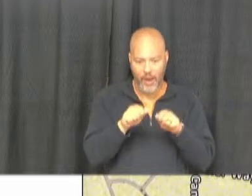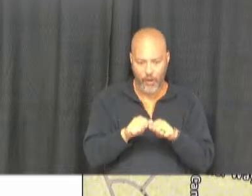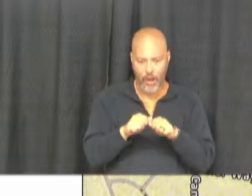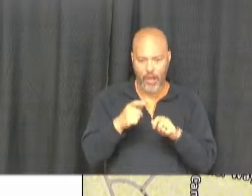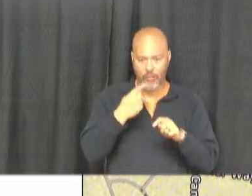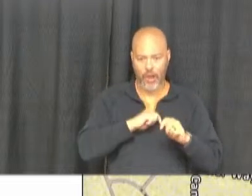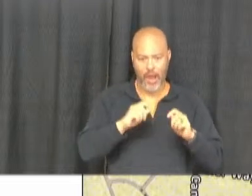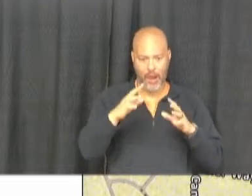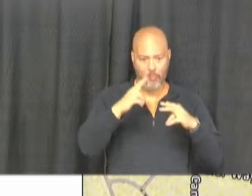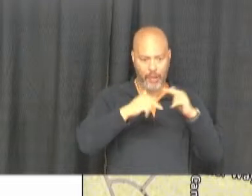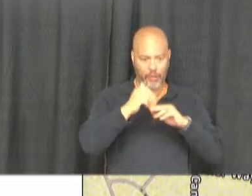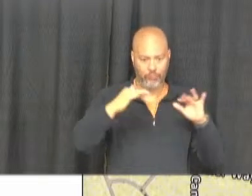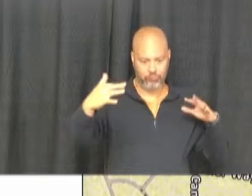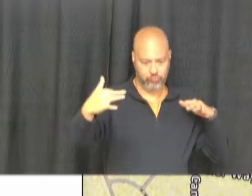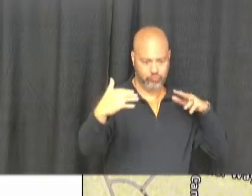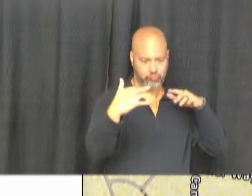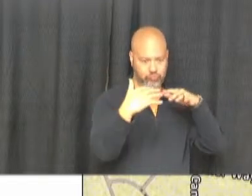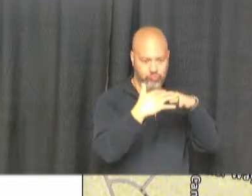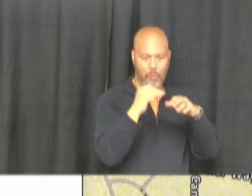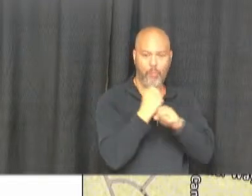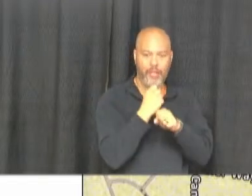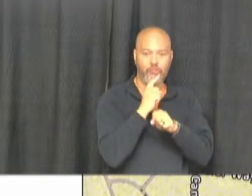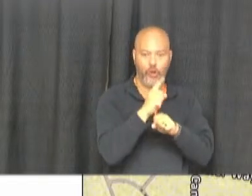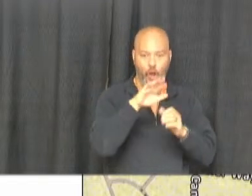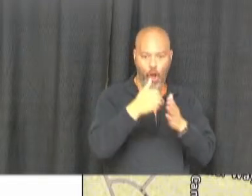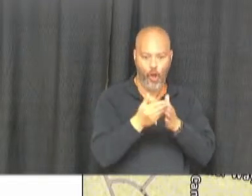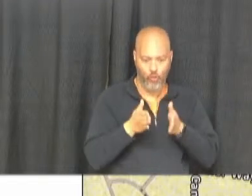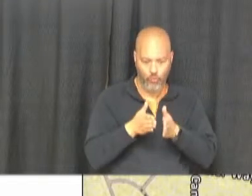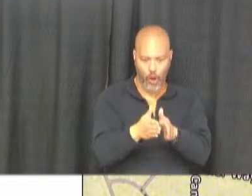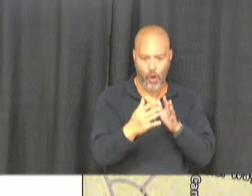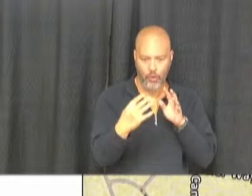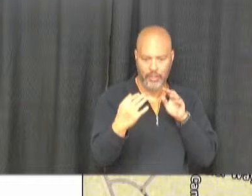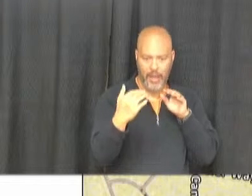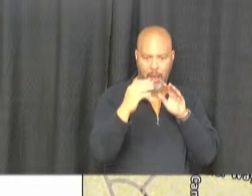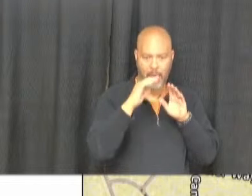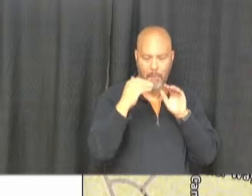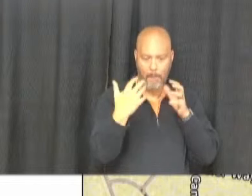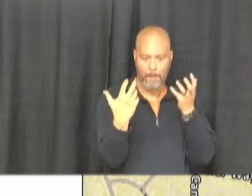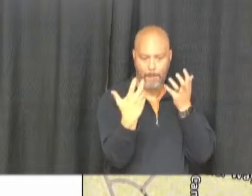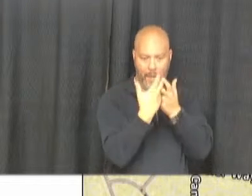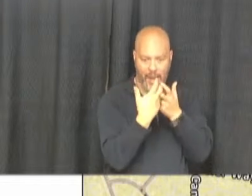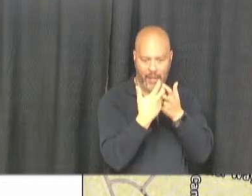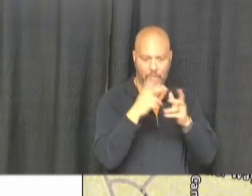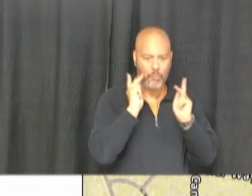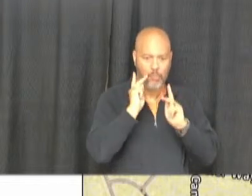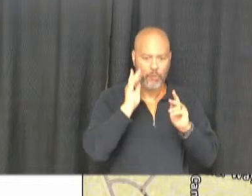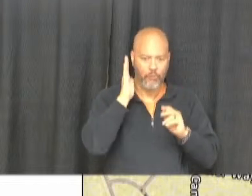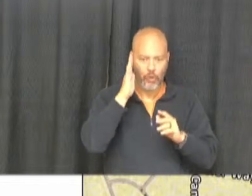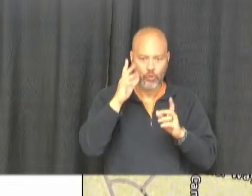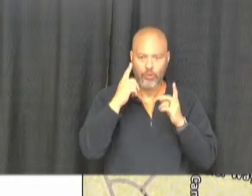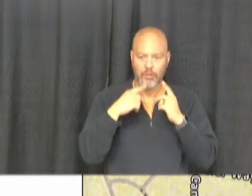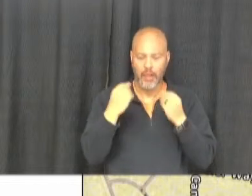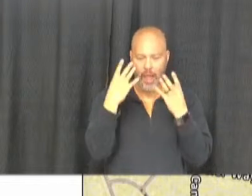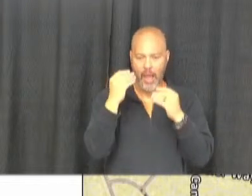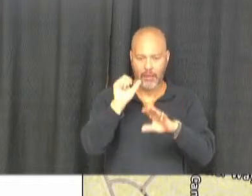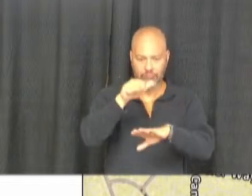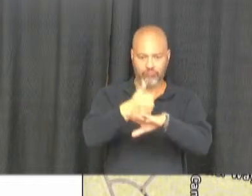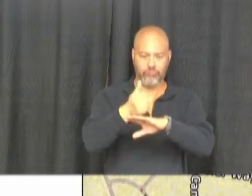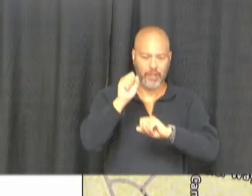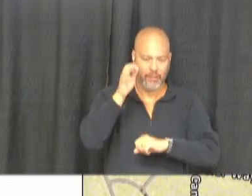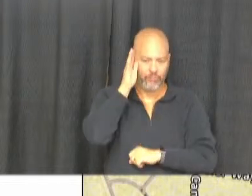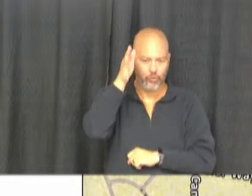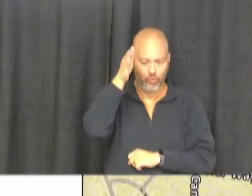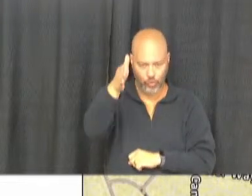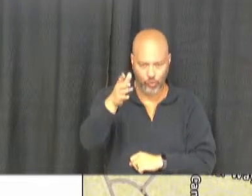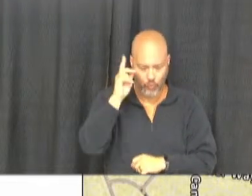building toward each other, and we're going to make sure that we line up their major entrances. Good place for a future traffic signal there